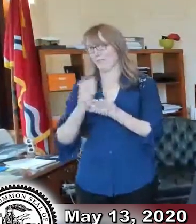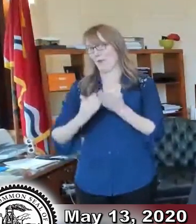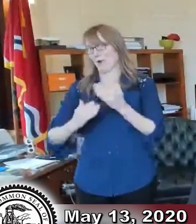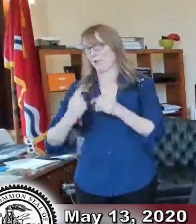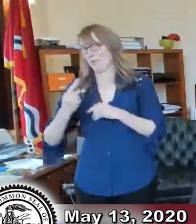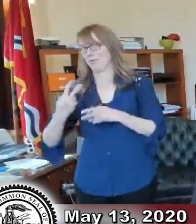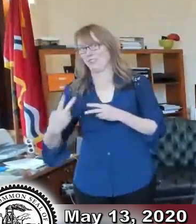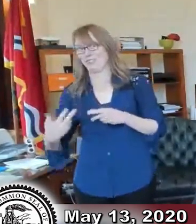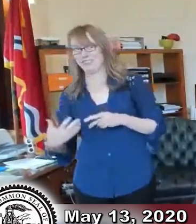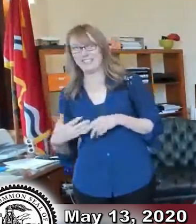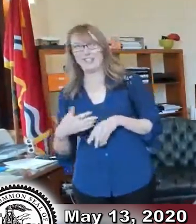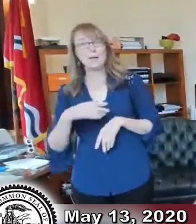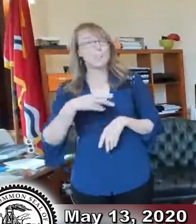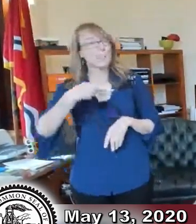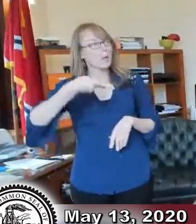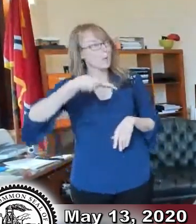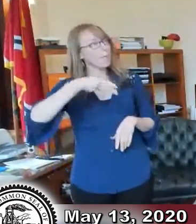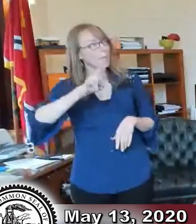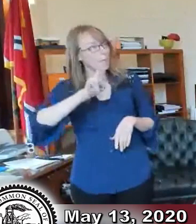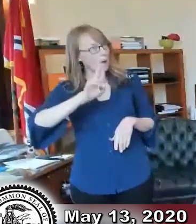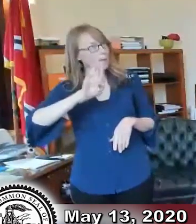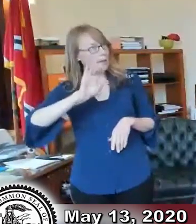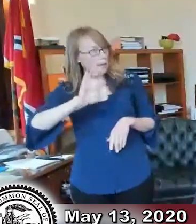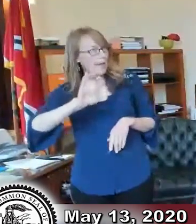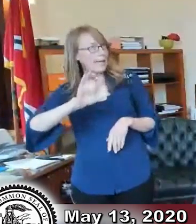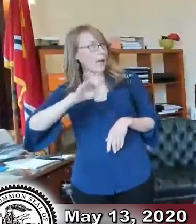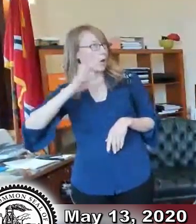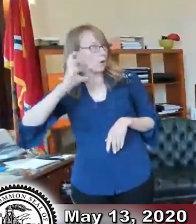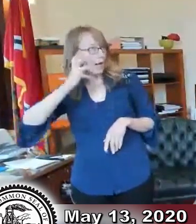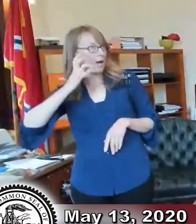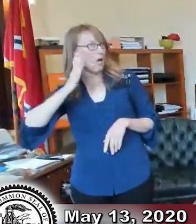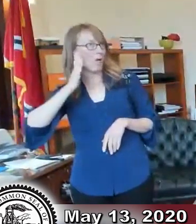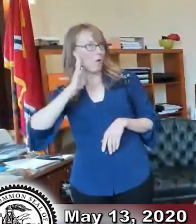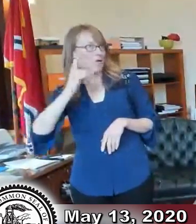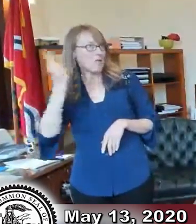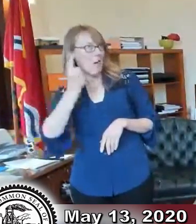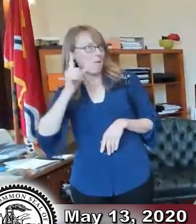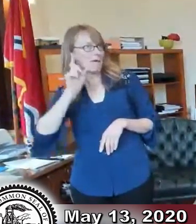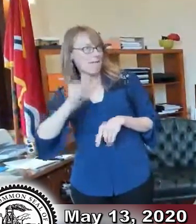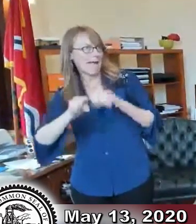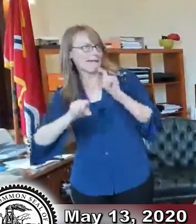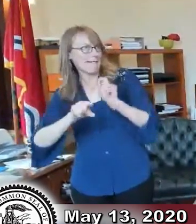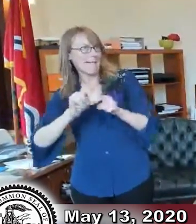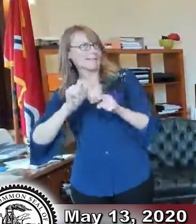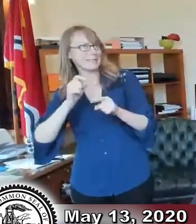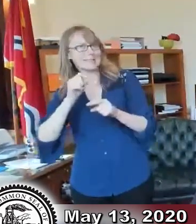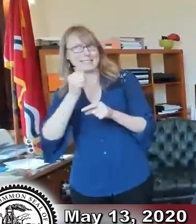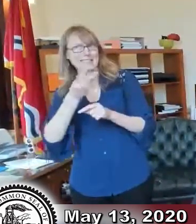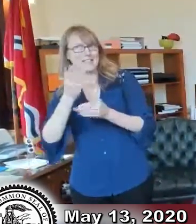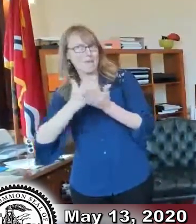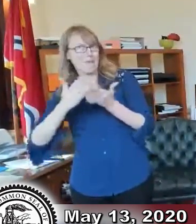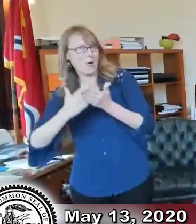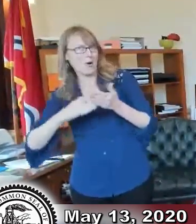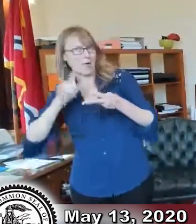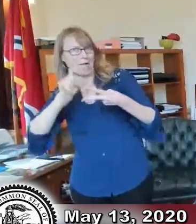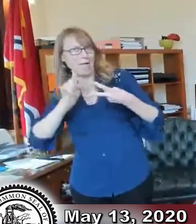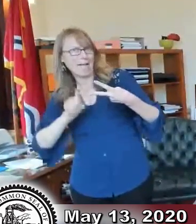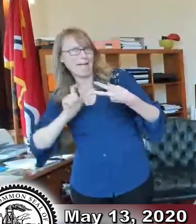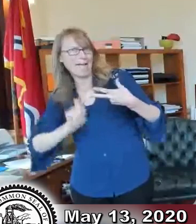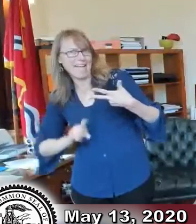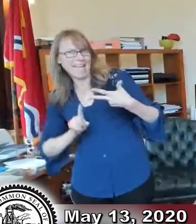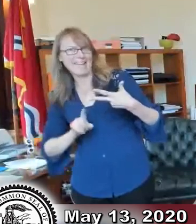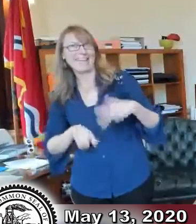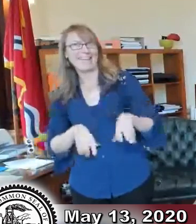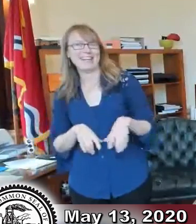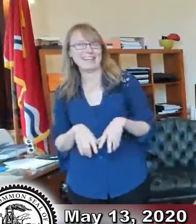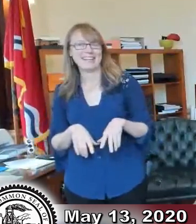many... radio is always going to have a multi-part question. But they're pretty Thank good. you, Public Radio. But they're good questions. How many phases,